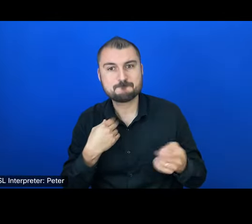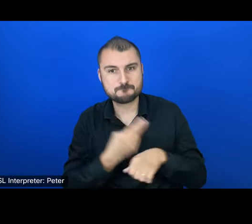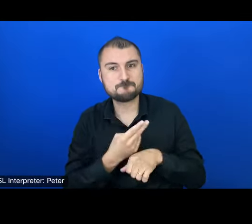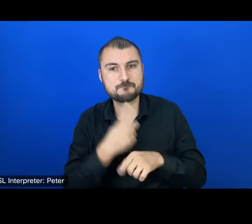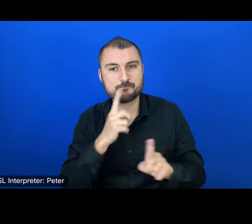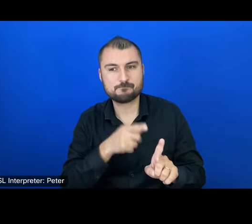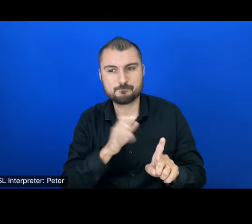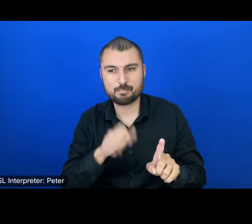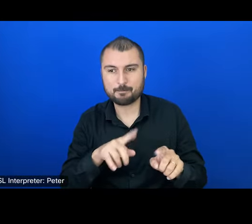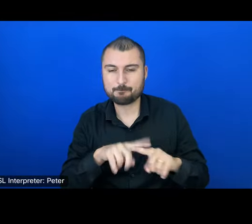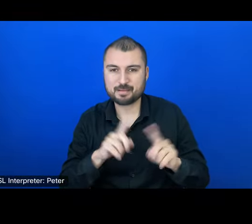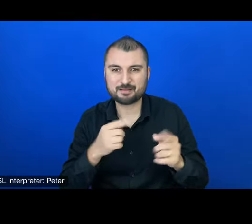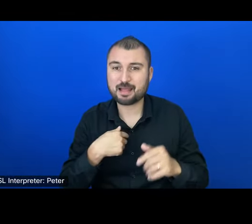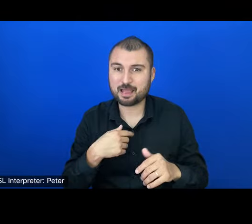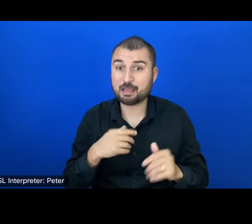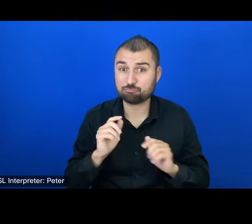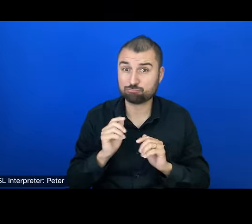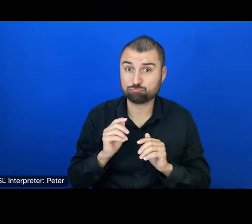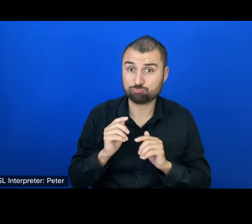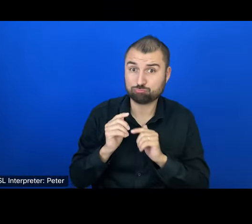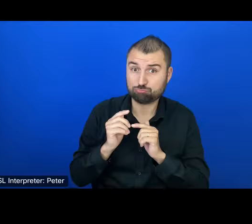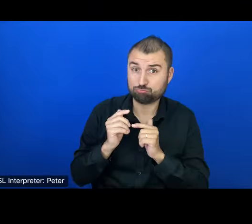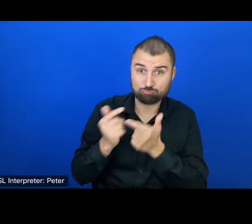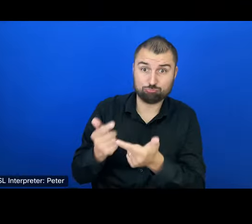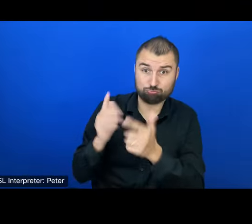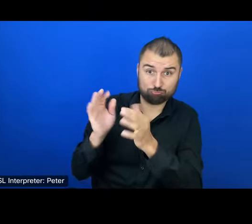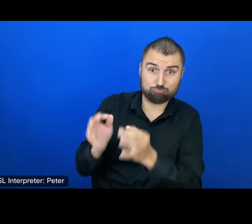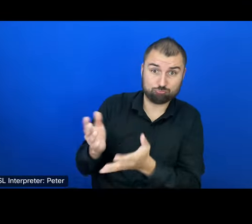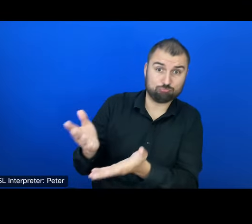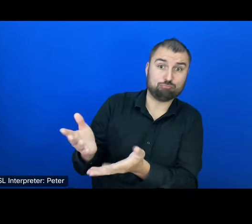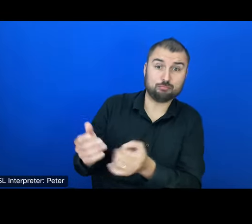But I defer to you guys.